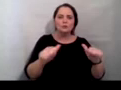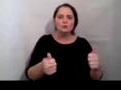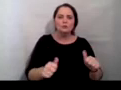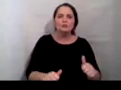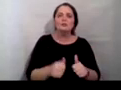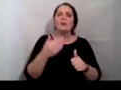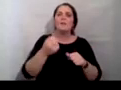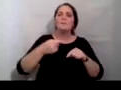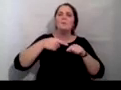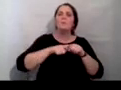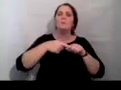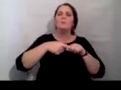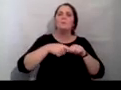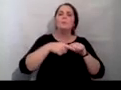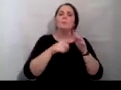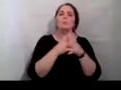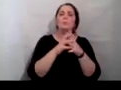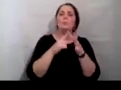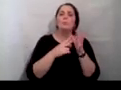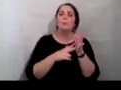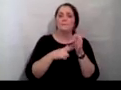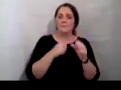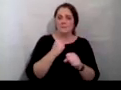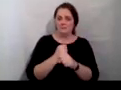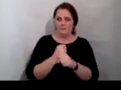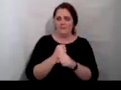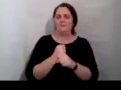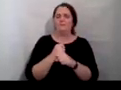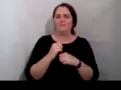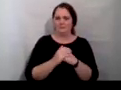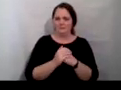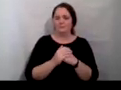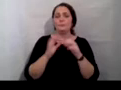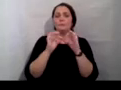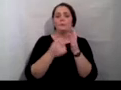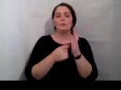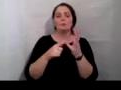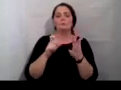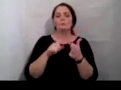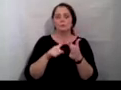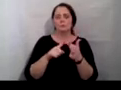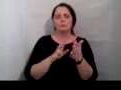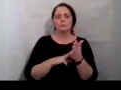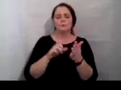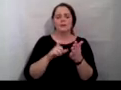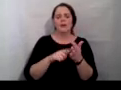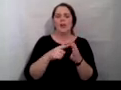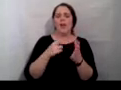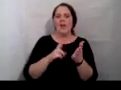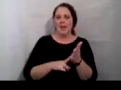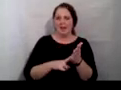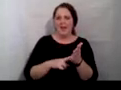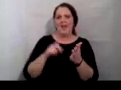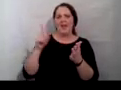sculptures and weavings by the artist. It was curated by Bruce McLean, who's the Assistant Director